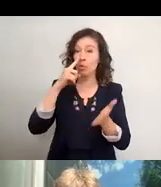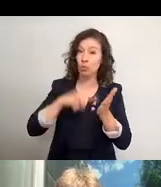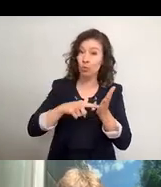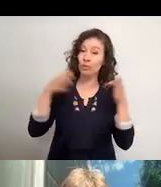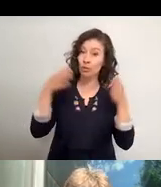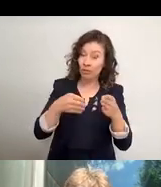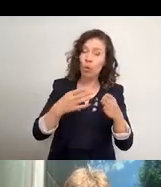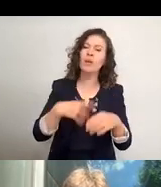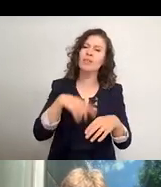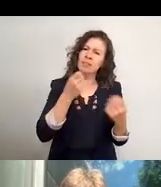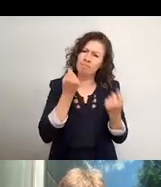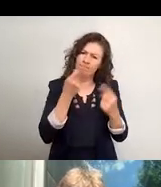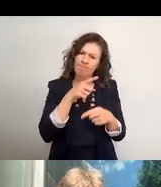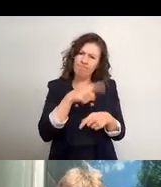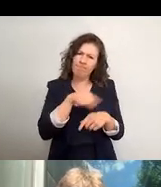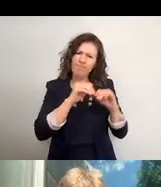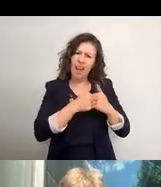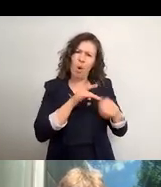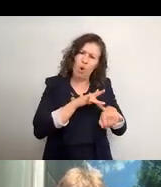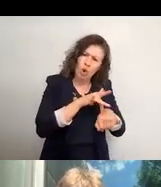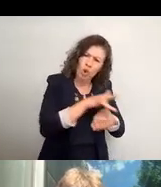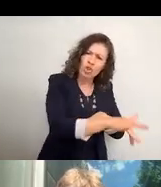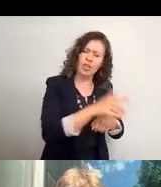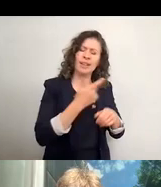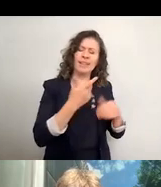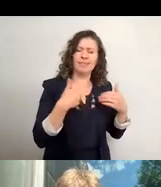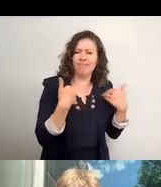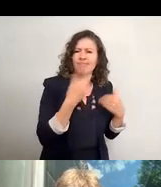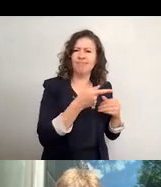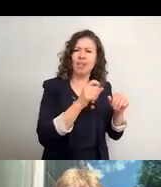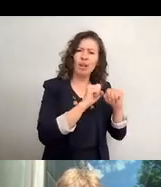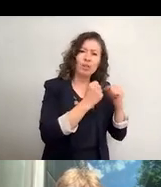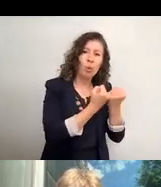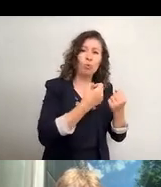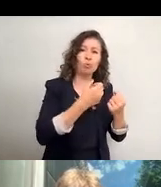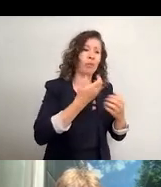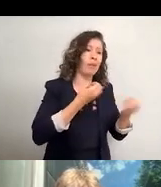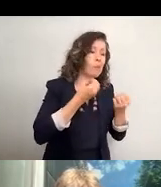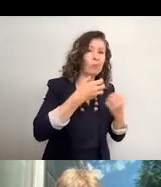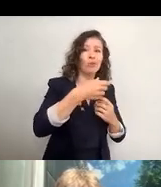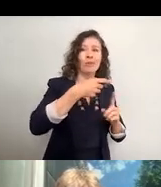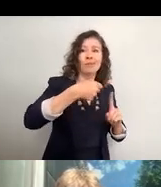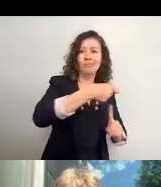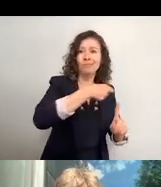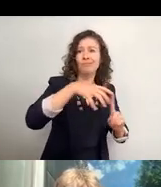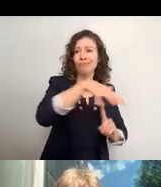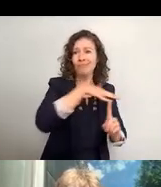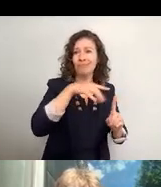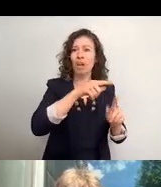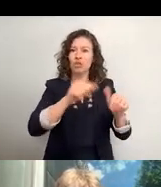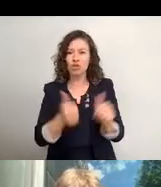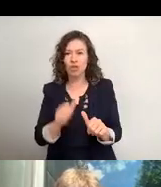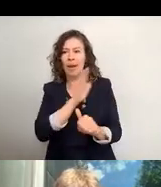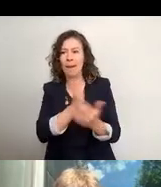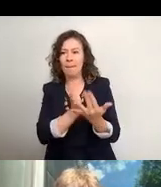on understanding how early social and cultural contexts shape the trajectory of neurocognitive development, with the